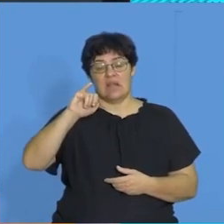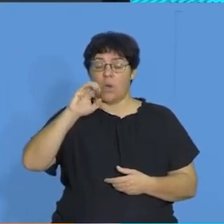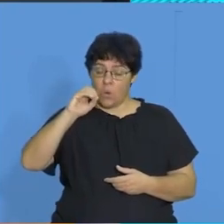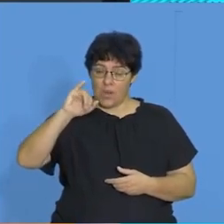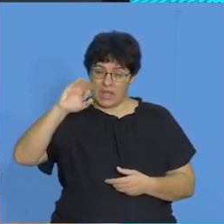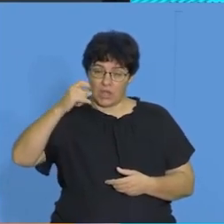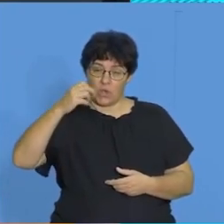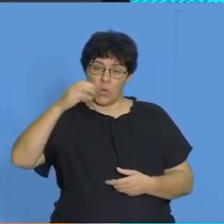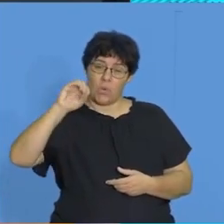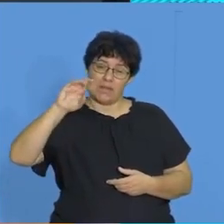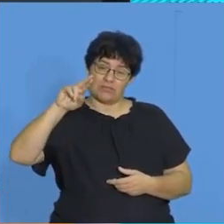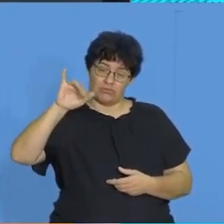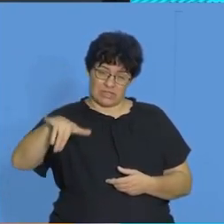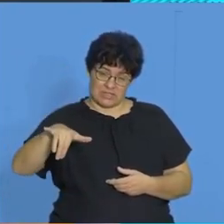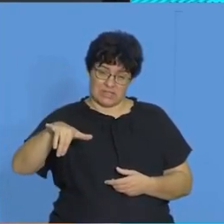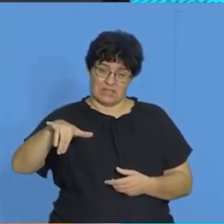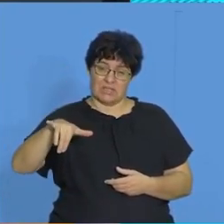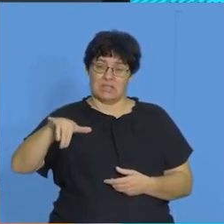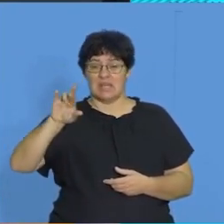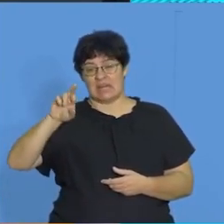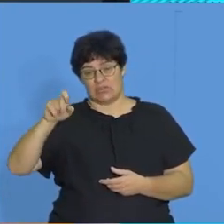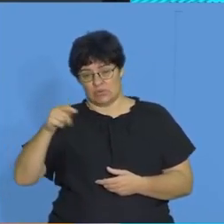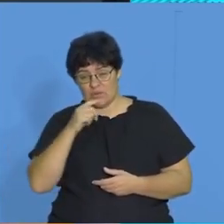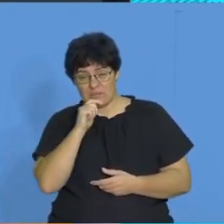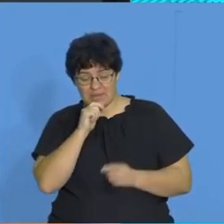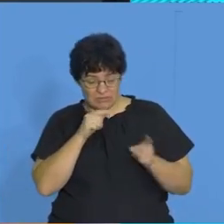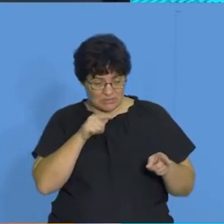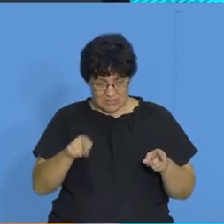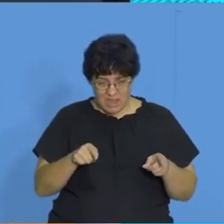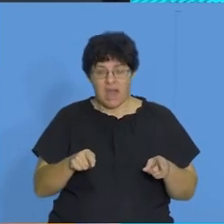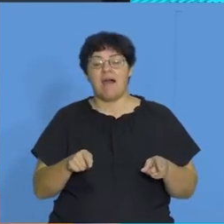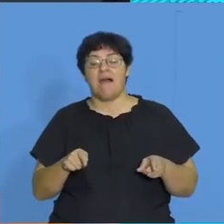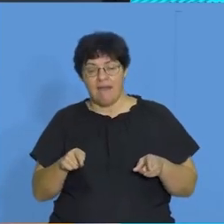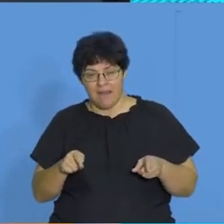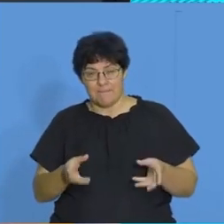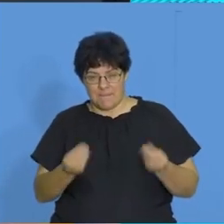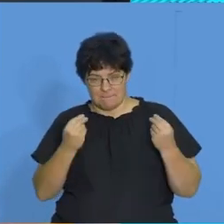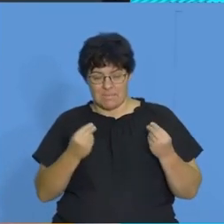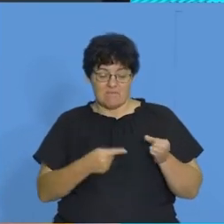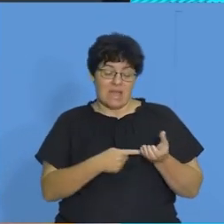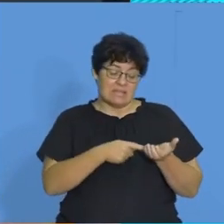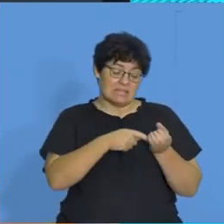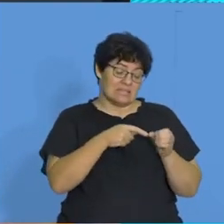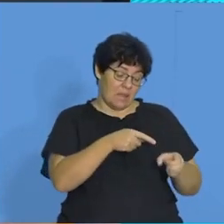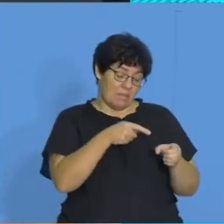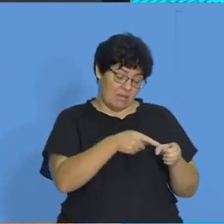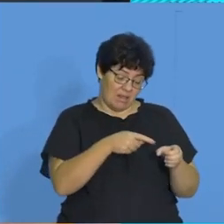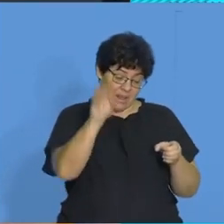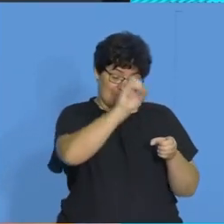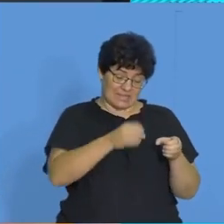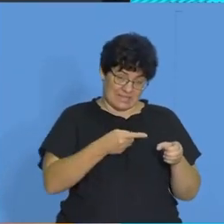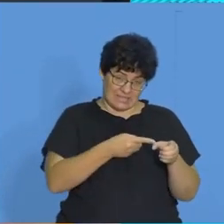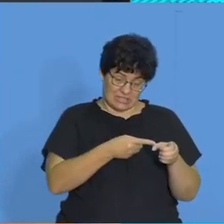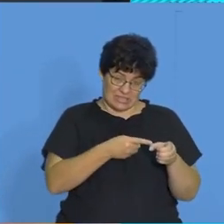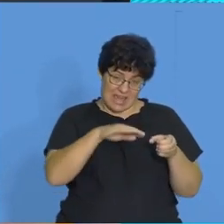we're saying if it's 100%, it gives us a certain mass, okay? We would use that fact to actually say that, okay, if the sample contained